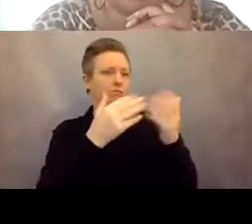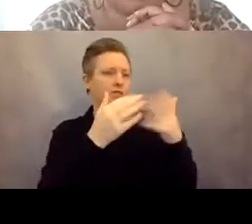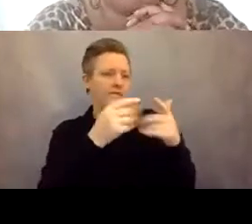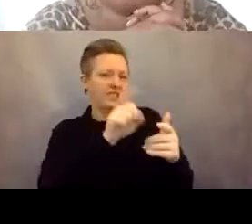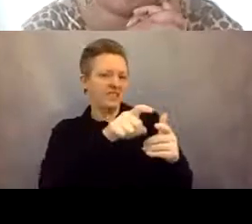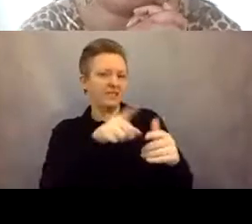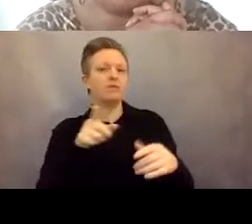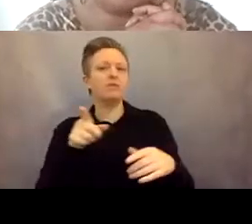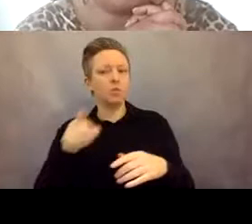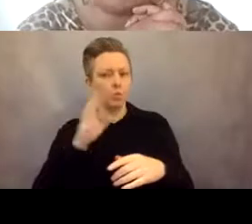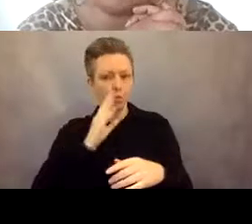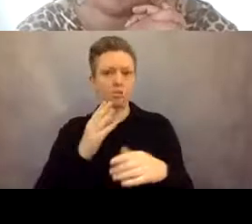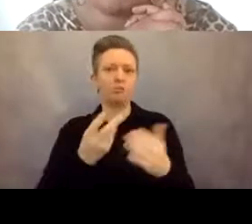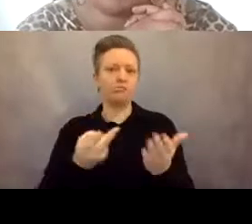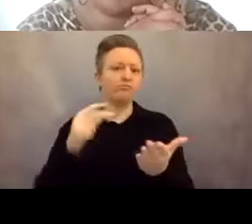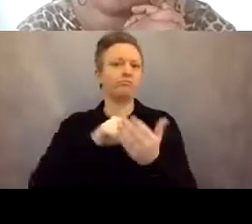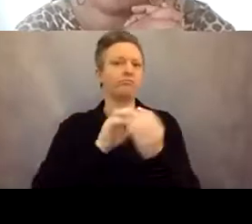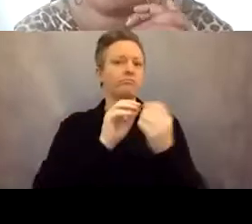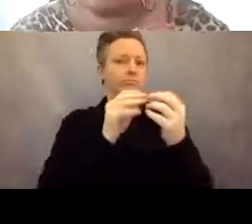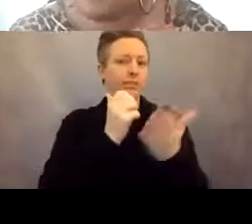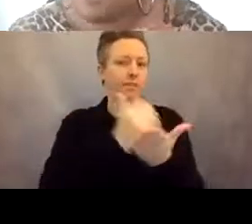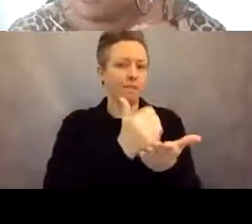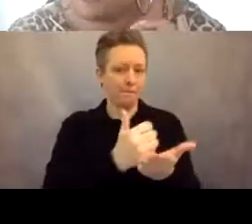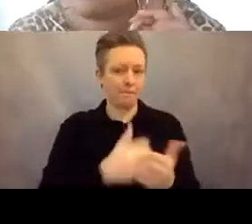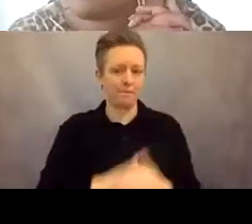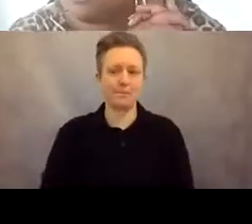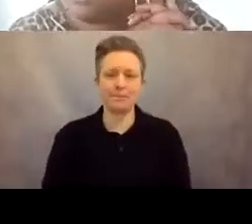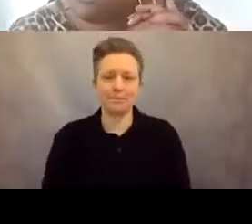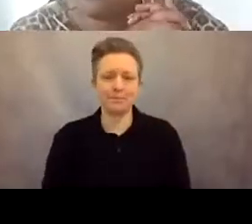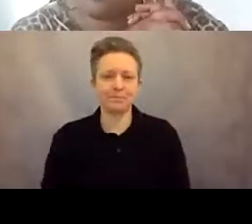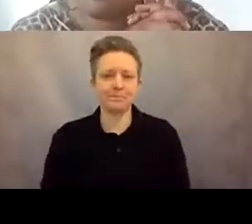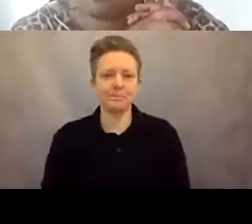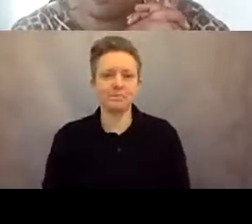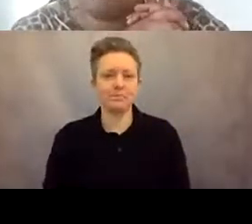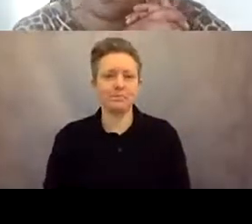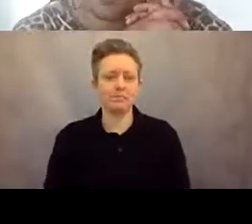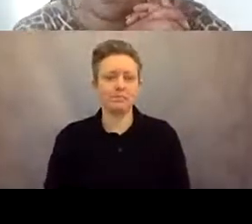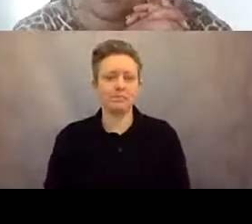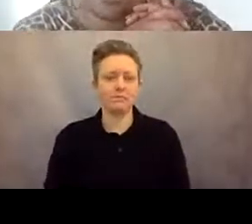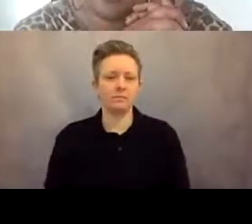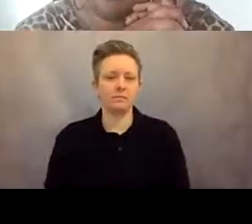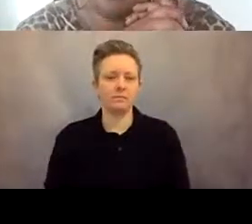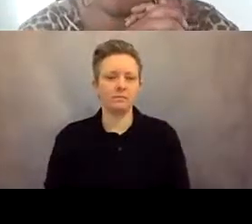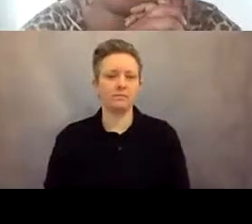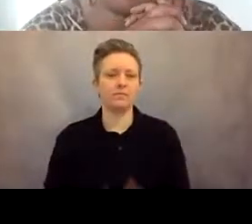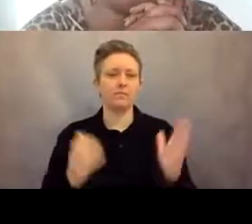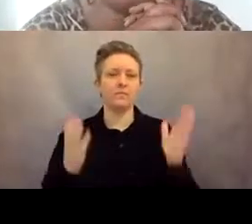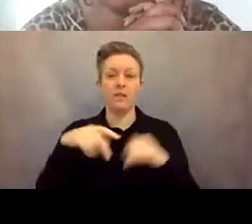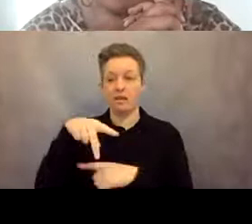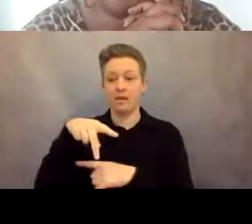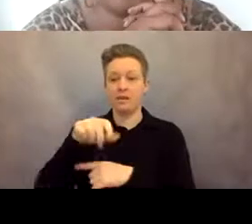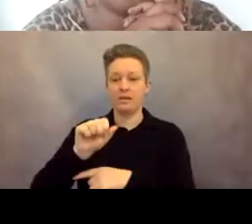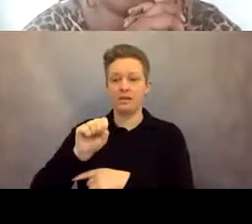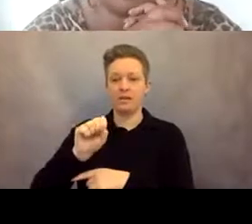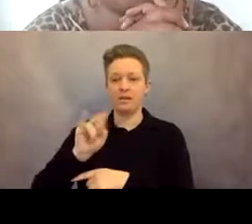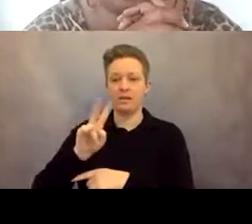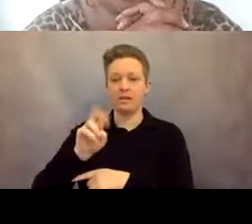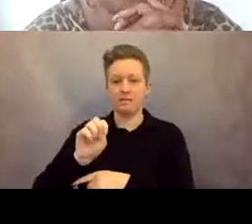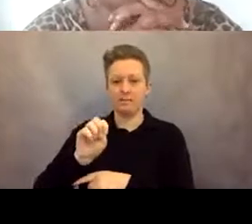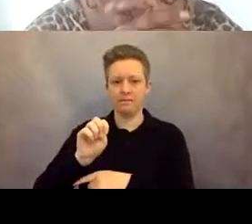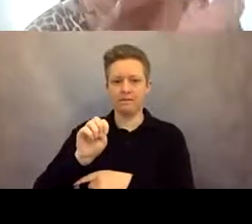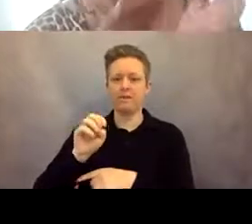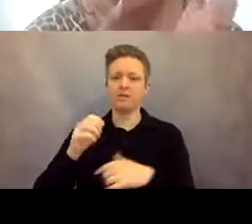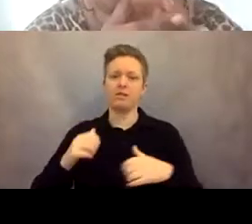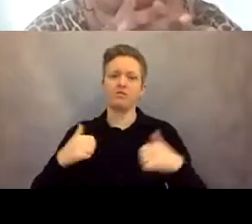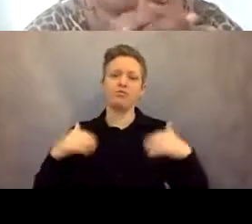are. The passive and surrendering advocate. So this person is usually closer to burnout than anything, but this is the person that says,